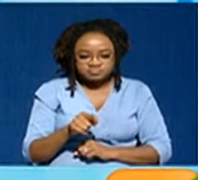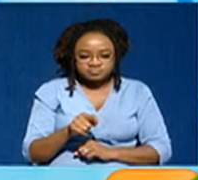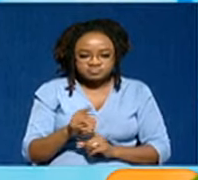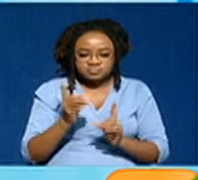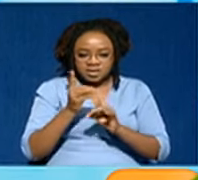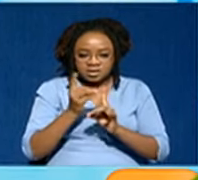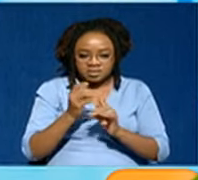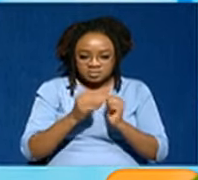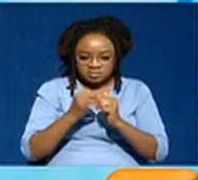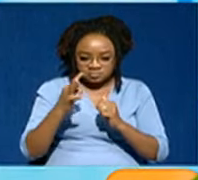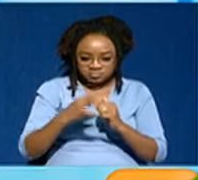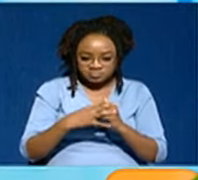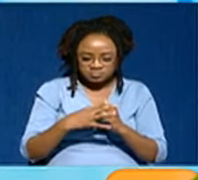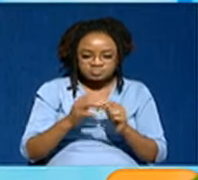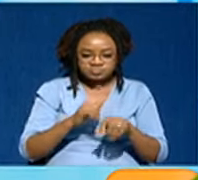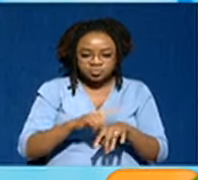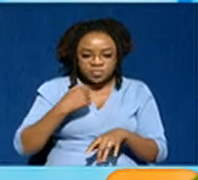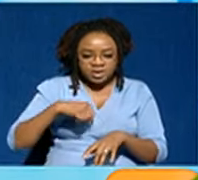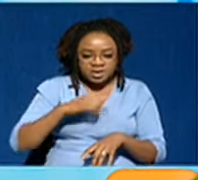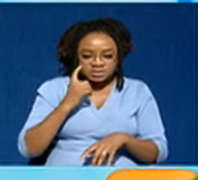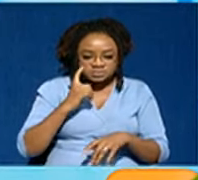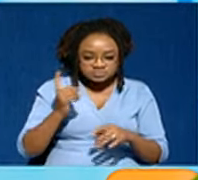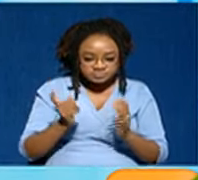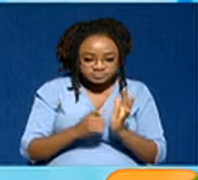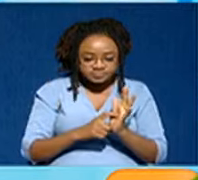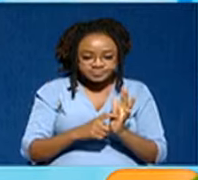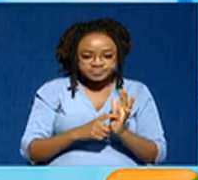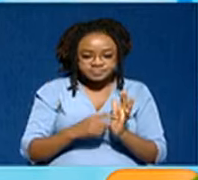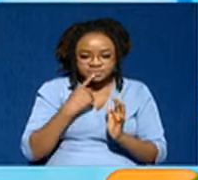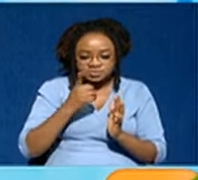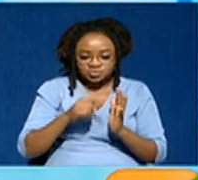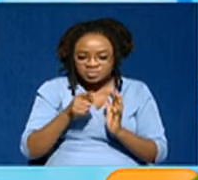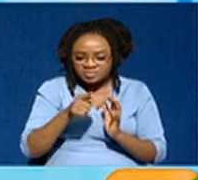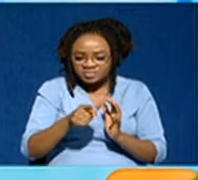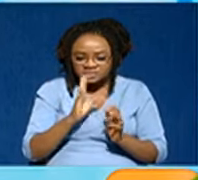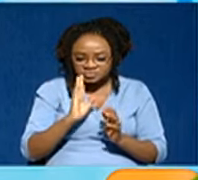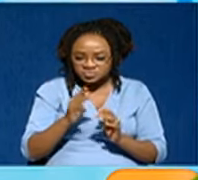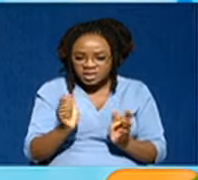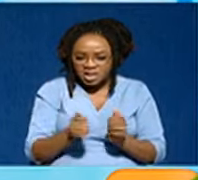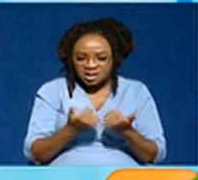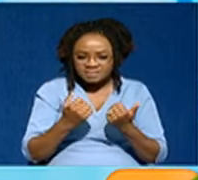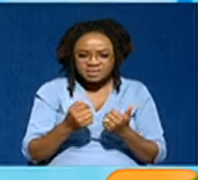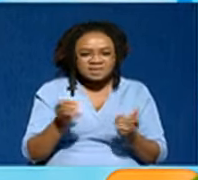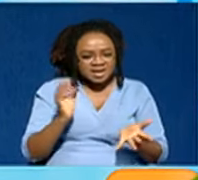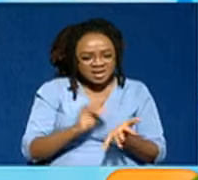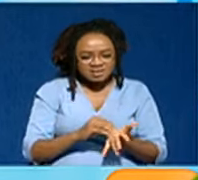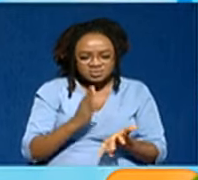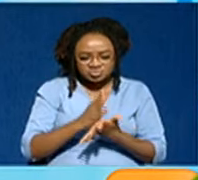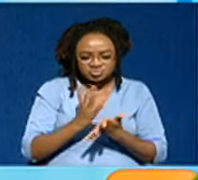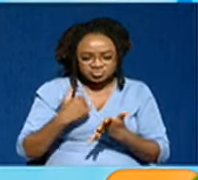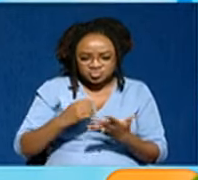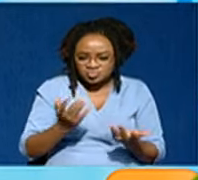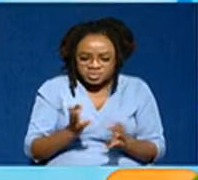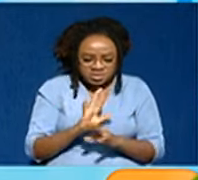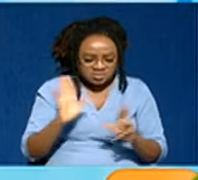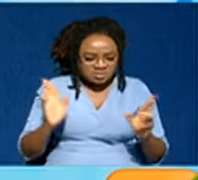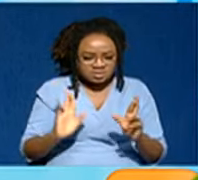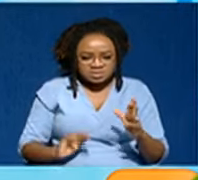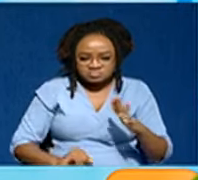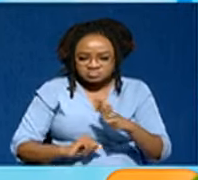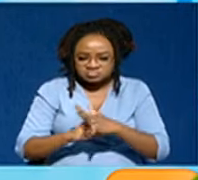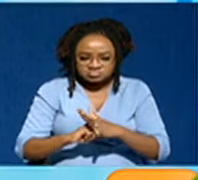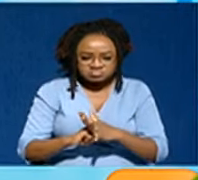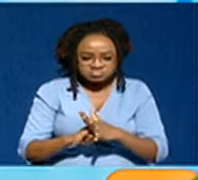18th, when we realized that nothing was going to happen, we still came out of goodwill.